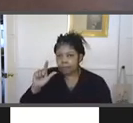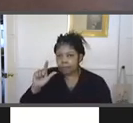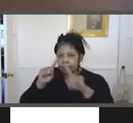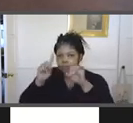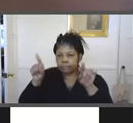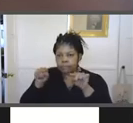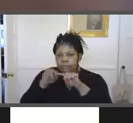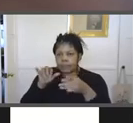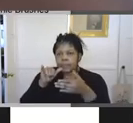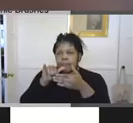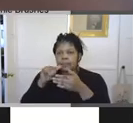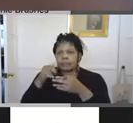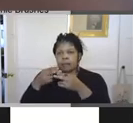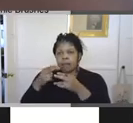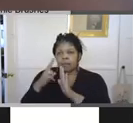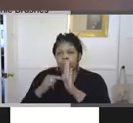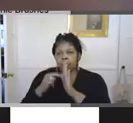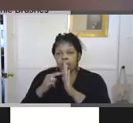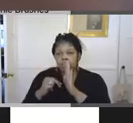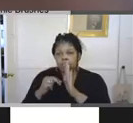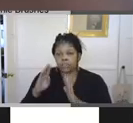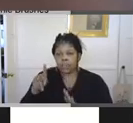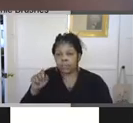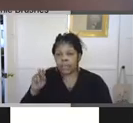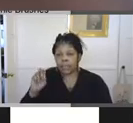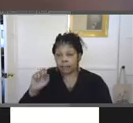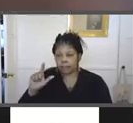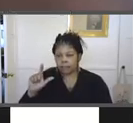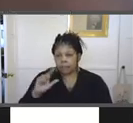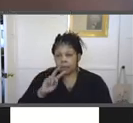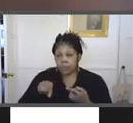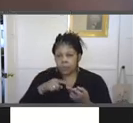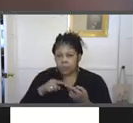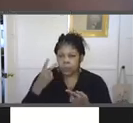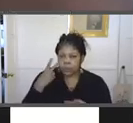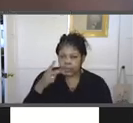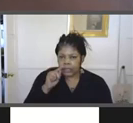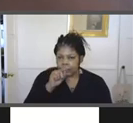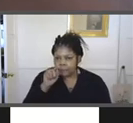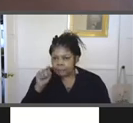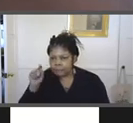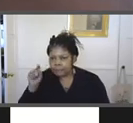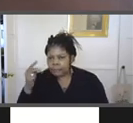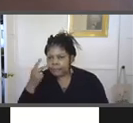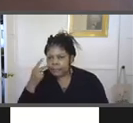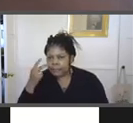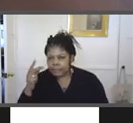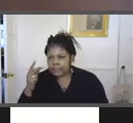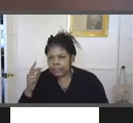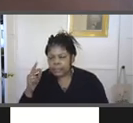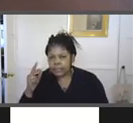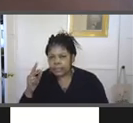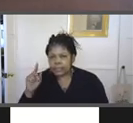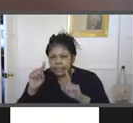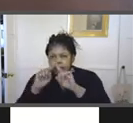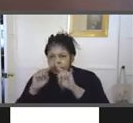By default, when you look at this, it's thumbnail view. So you can see the various kinds